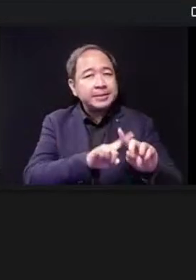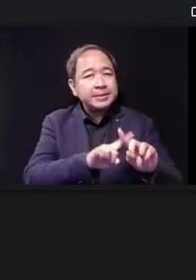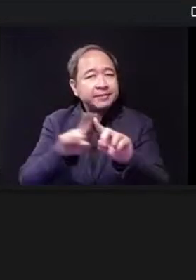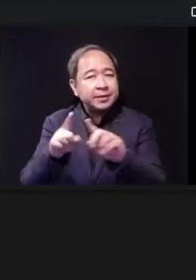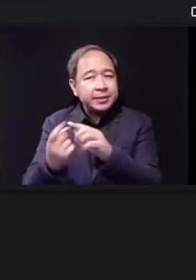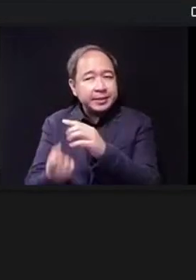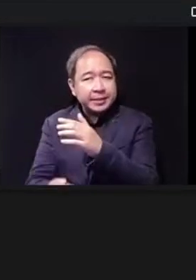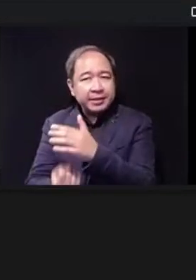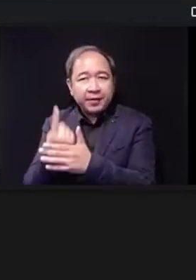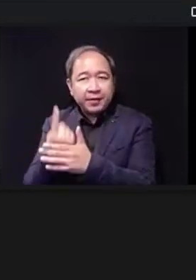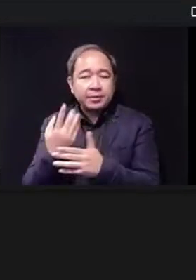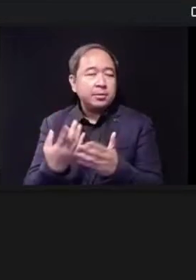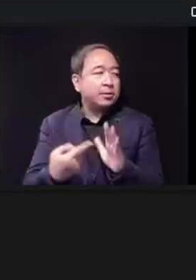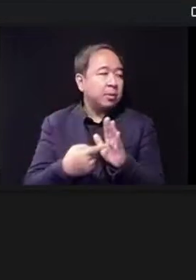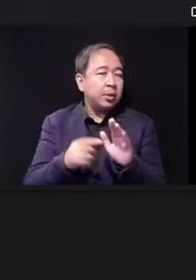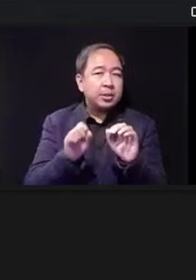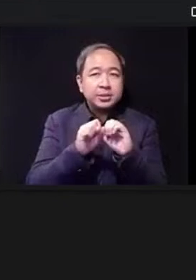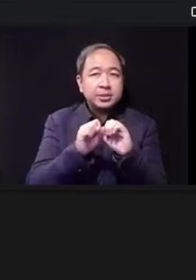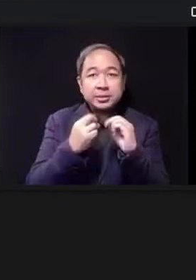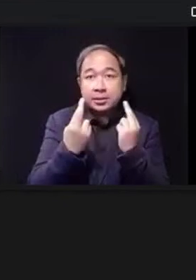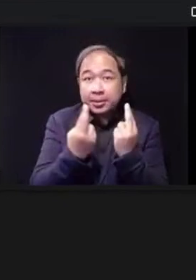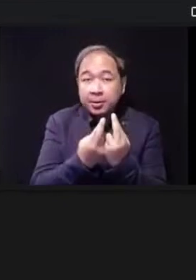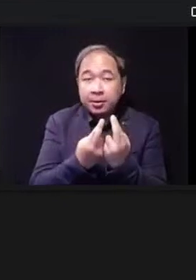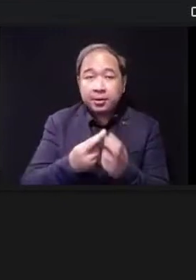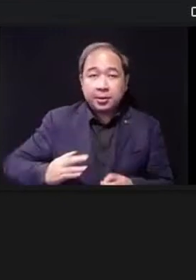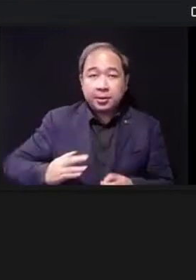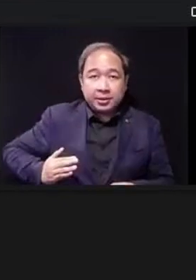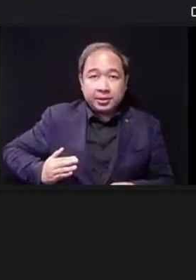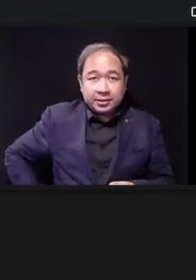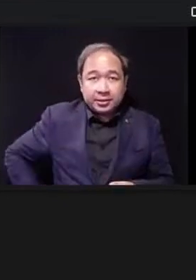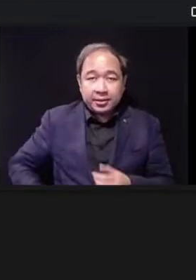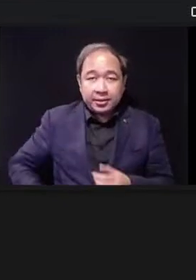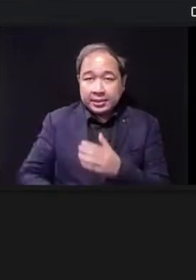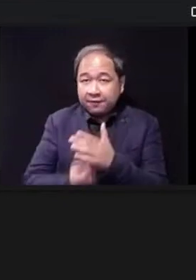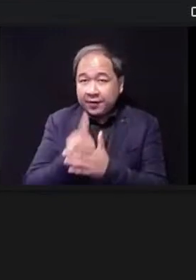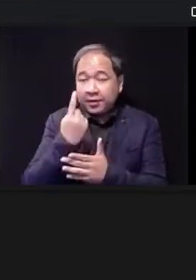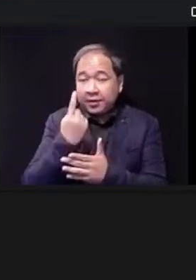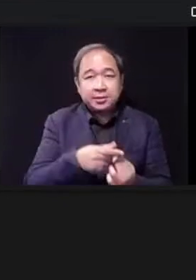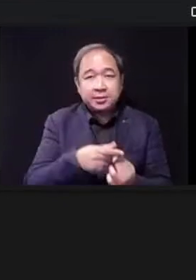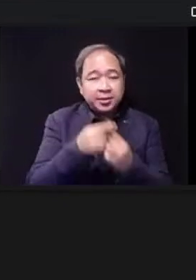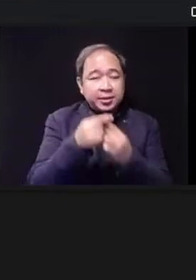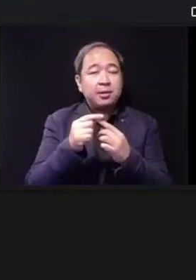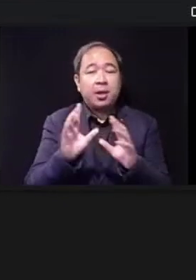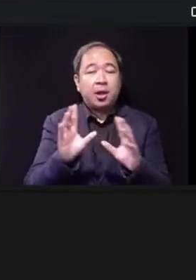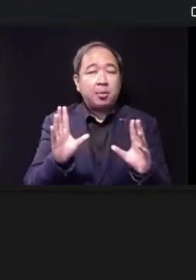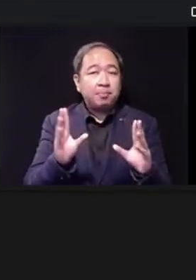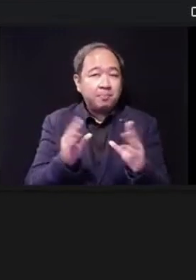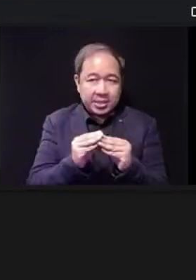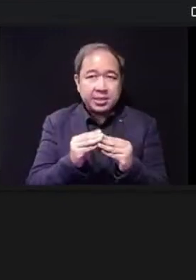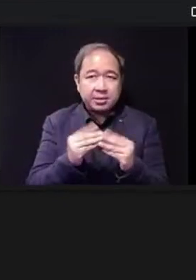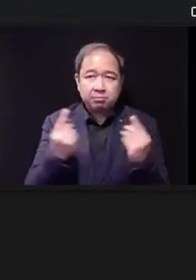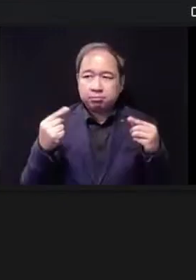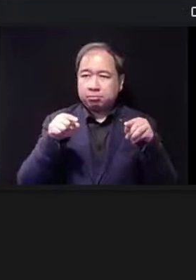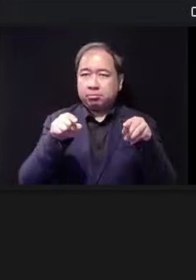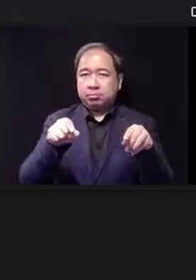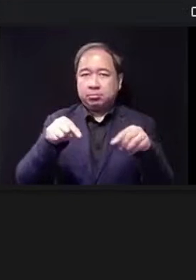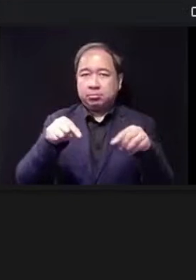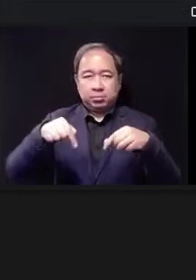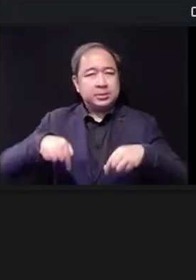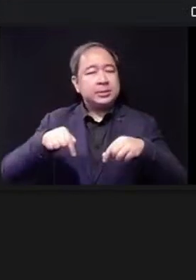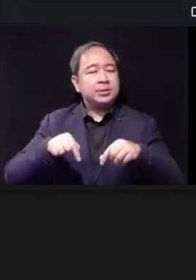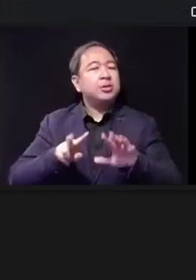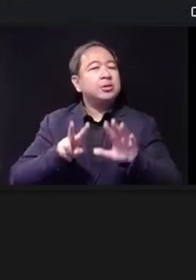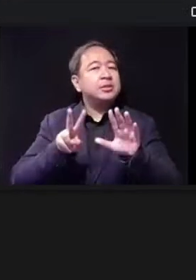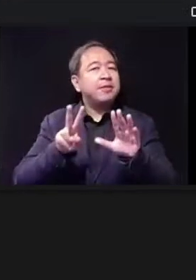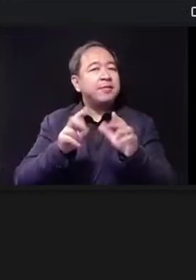are seminars, side events, and special sessions held in conjunction with our conference. So